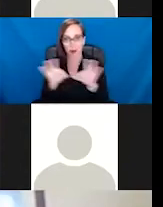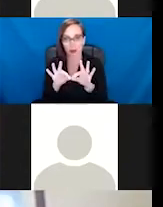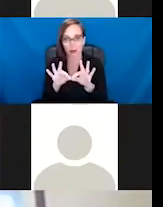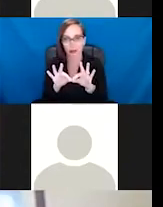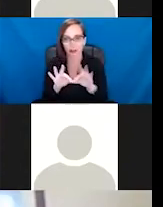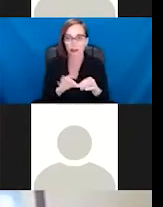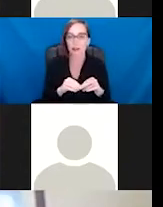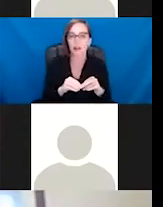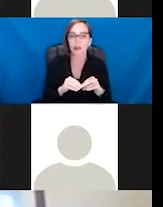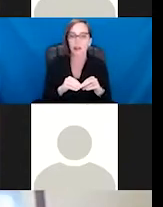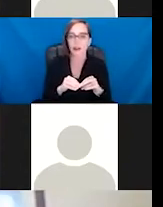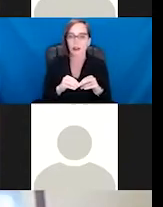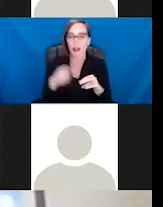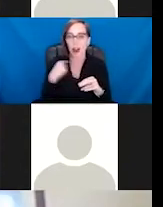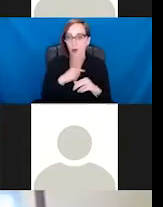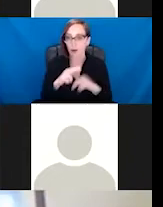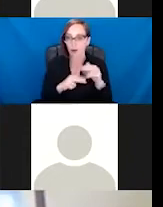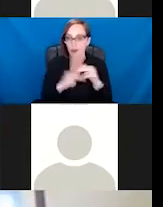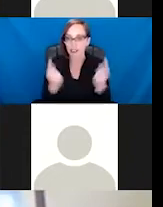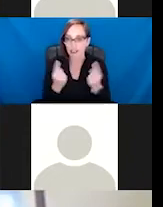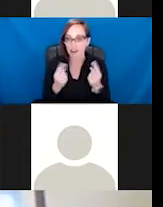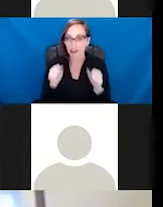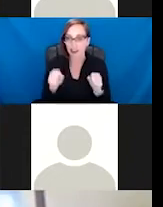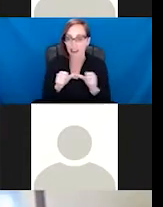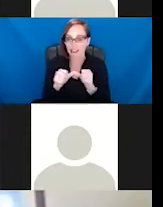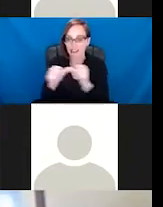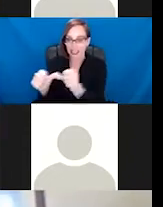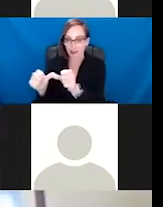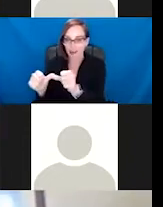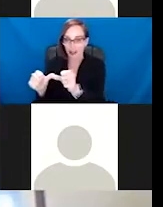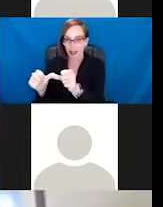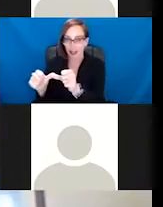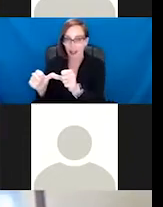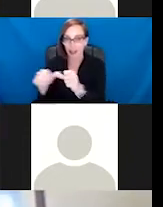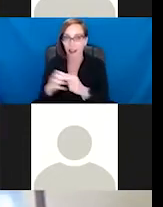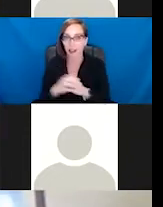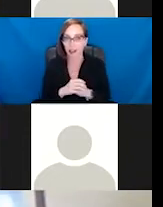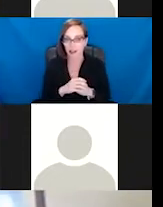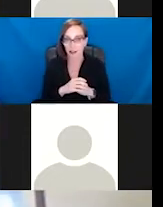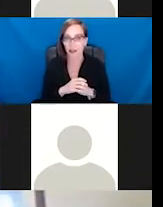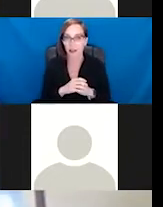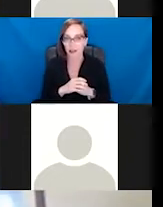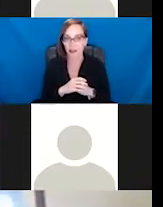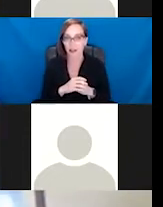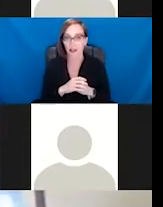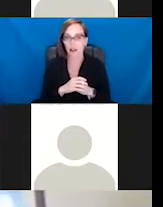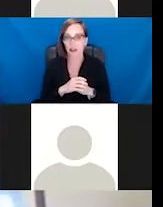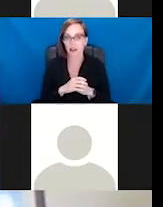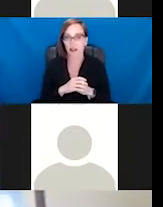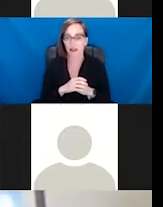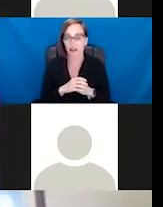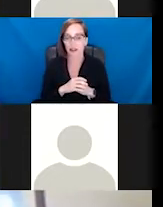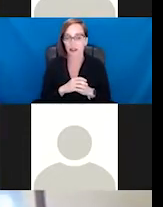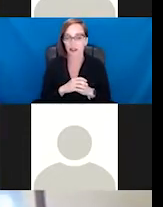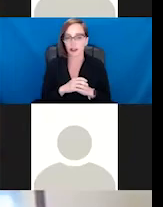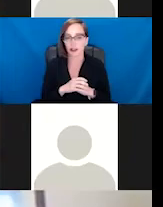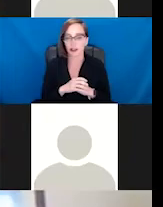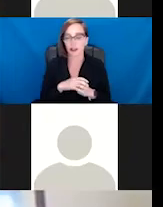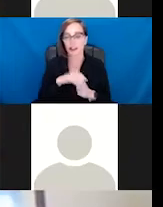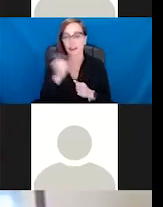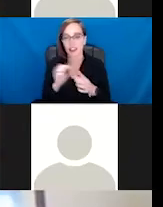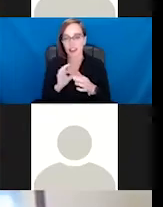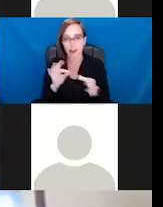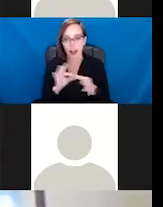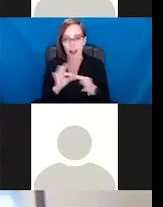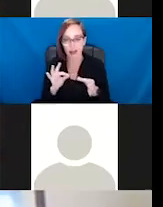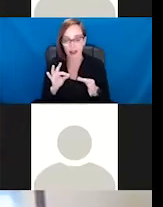things that contribute to sustainability? But Brett, the other piece of what you're saying also really points to